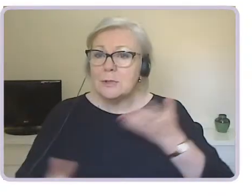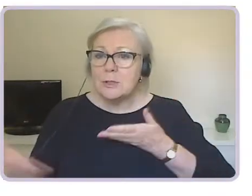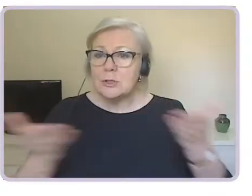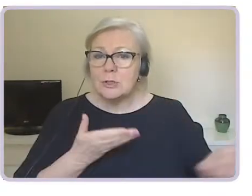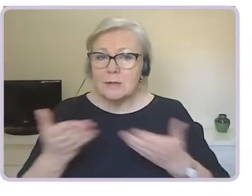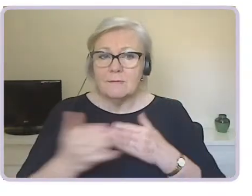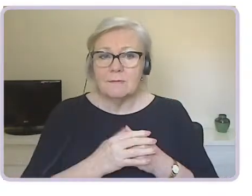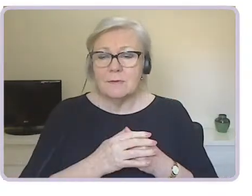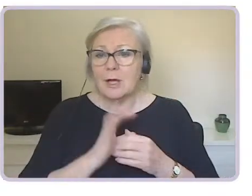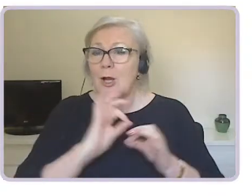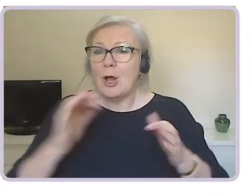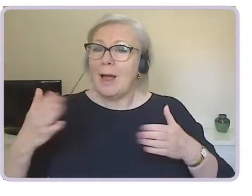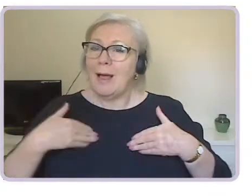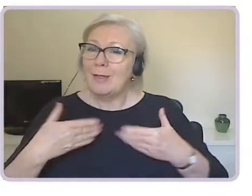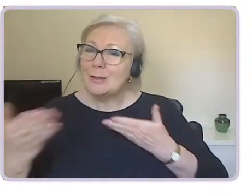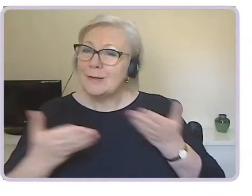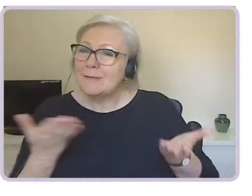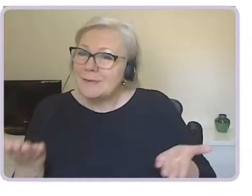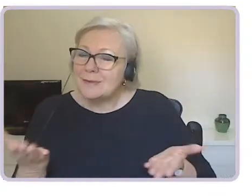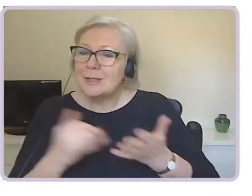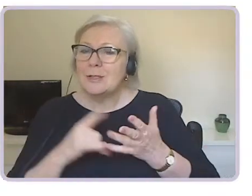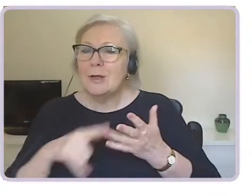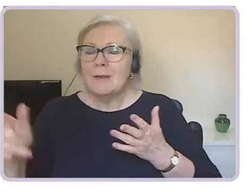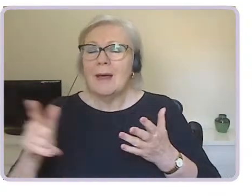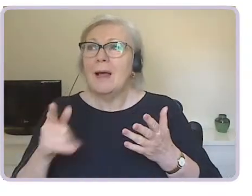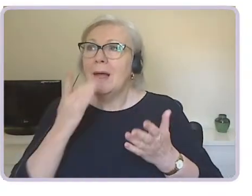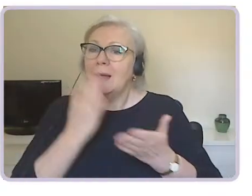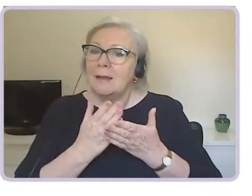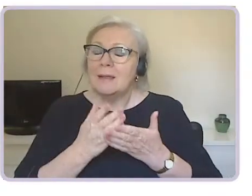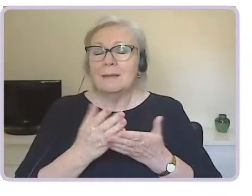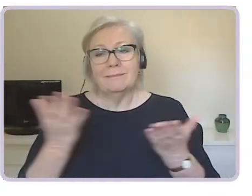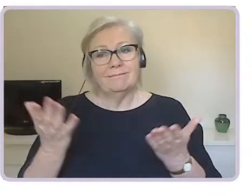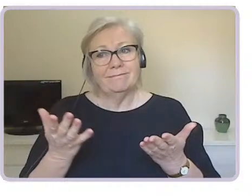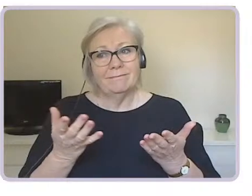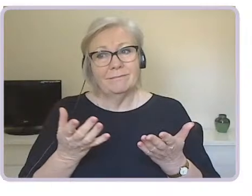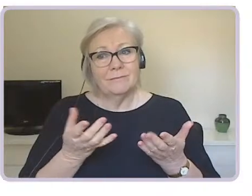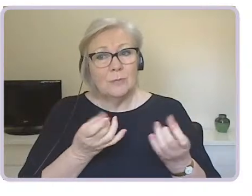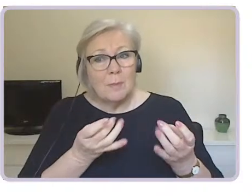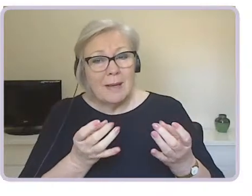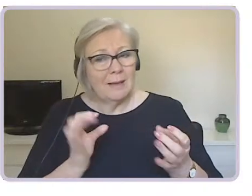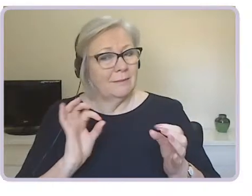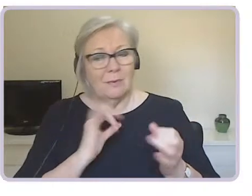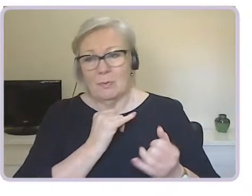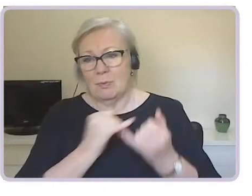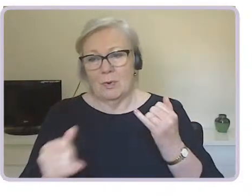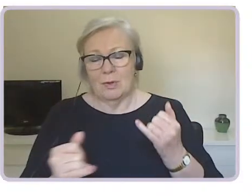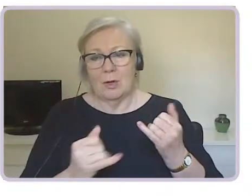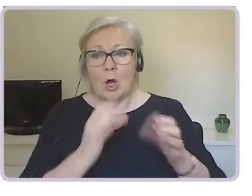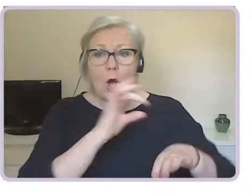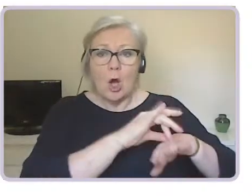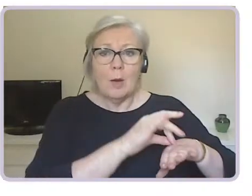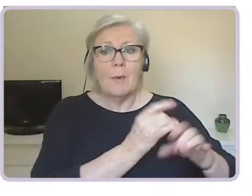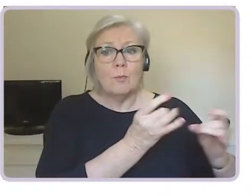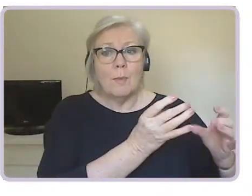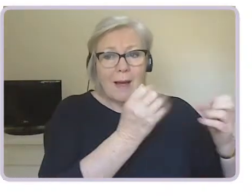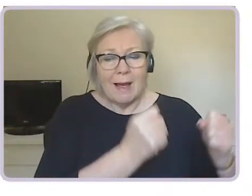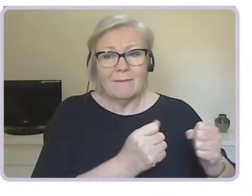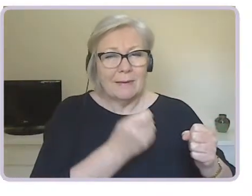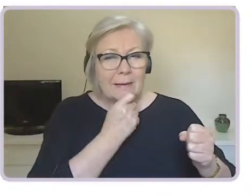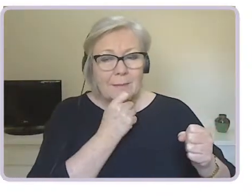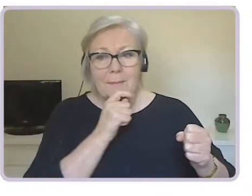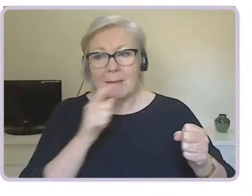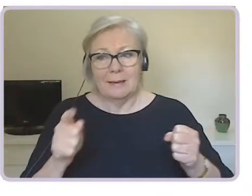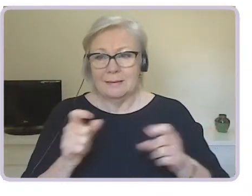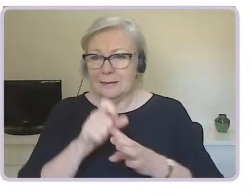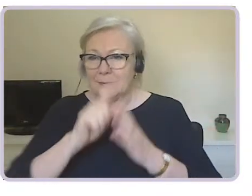services, and so they were perhaps less prepared than our hospitals and so forth. But we've seen the problems even in